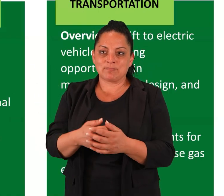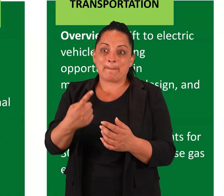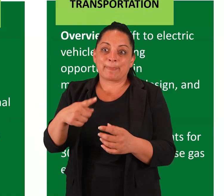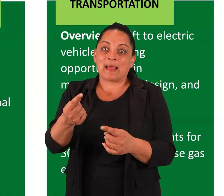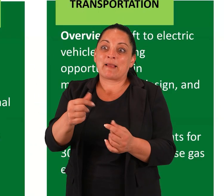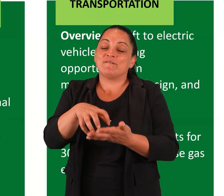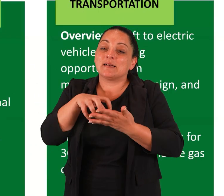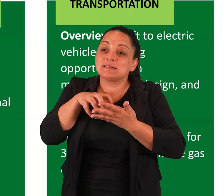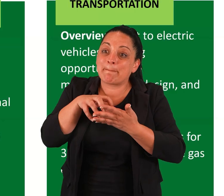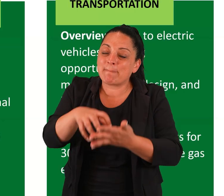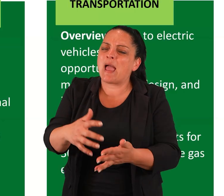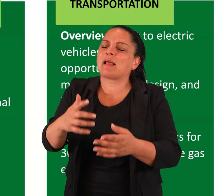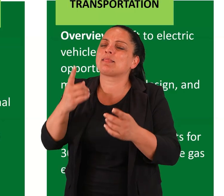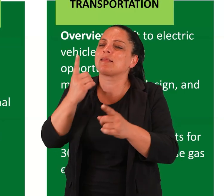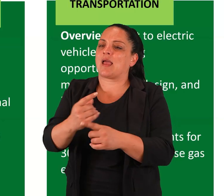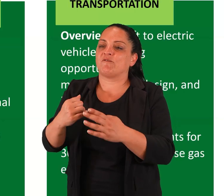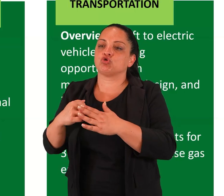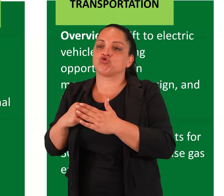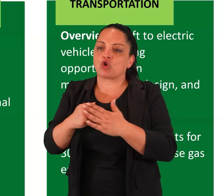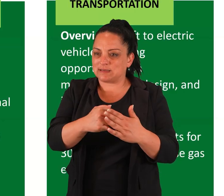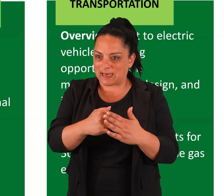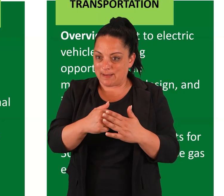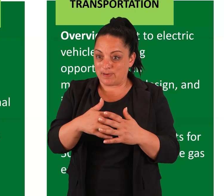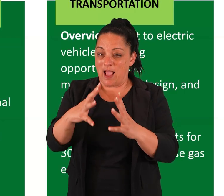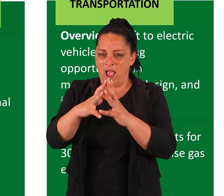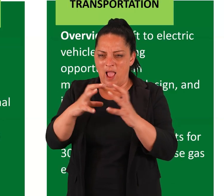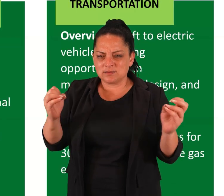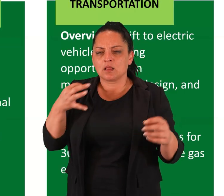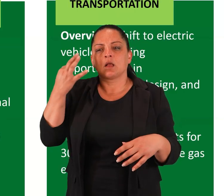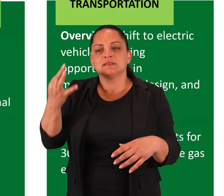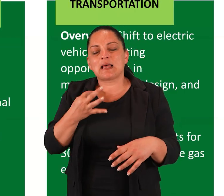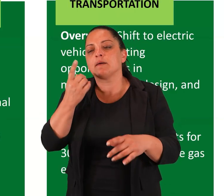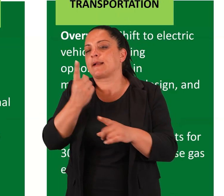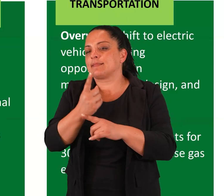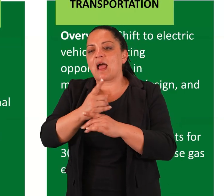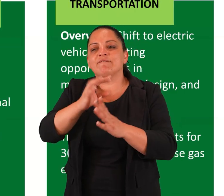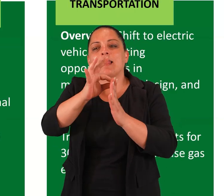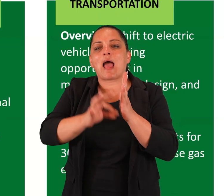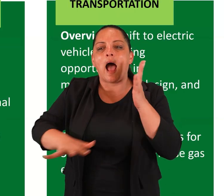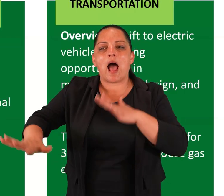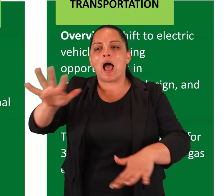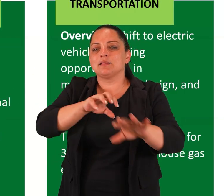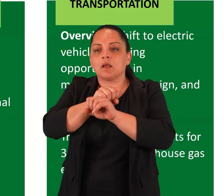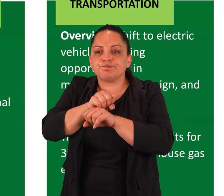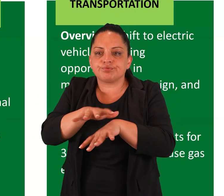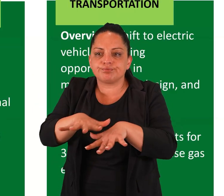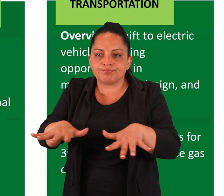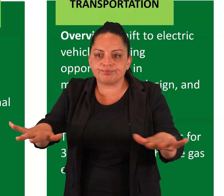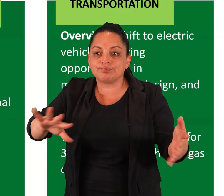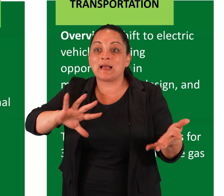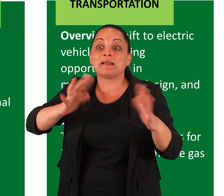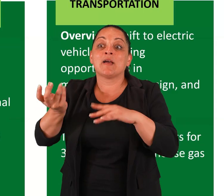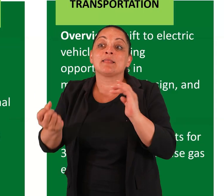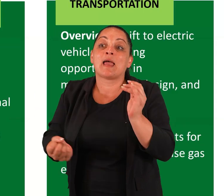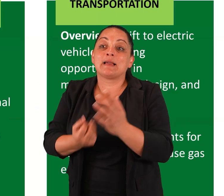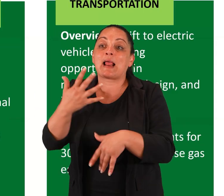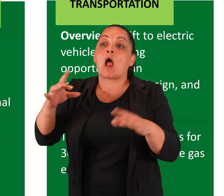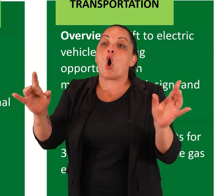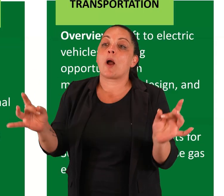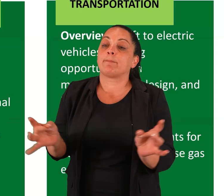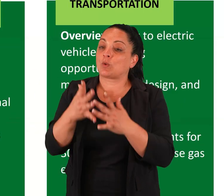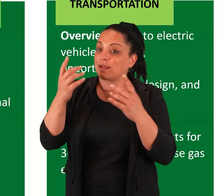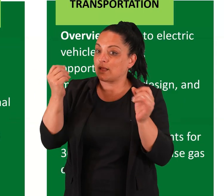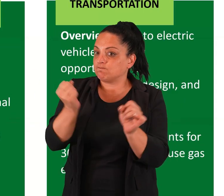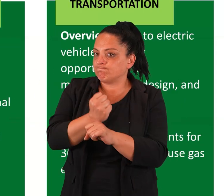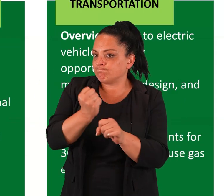investments. Companies are increasingly required to disclose sustainability data, creating new professional opportunities in